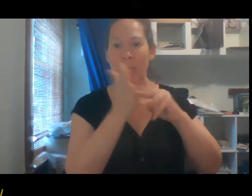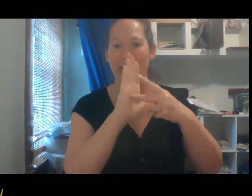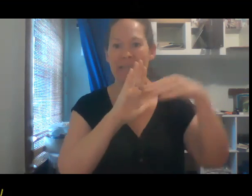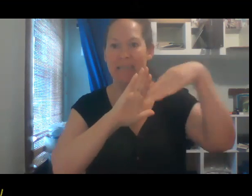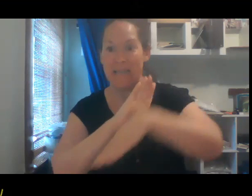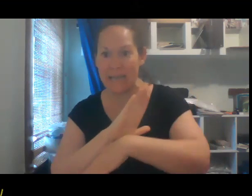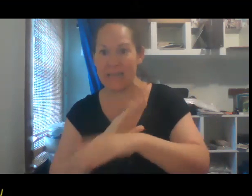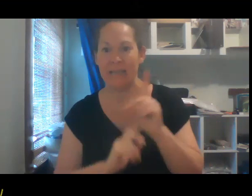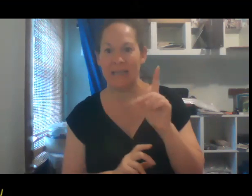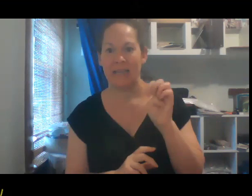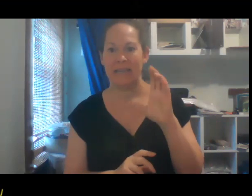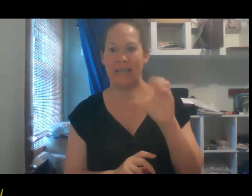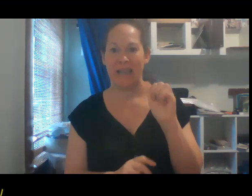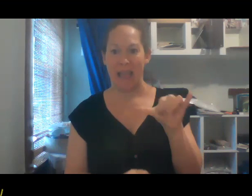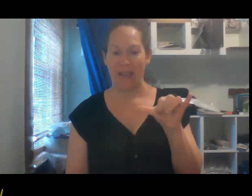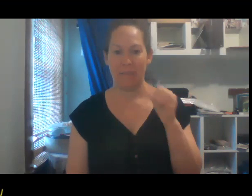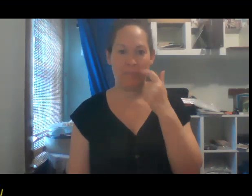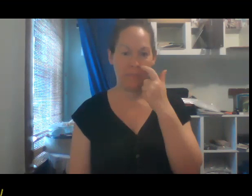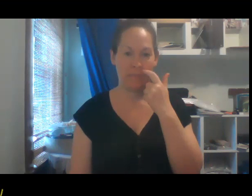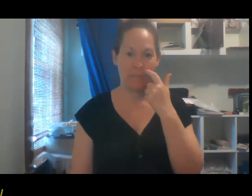decay. This is decay.